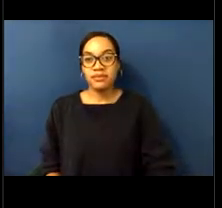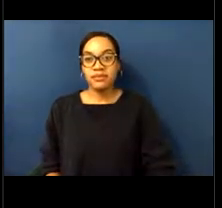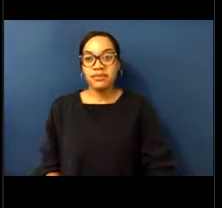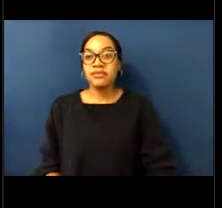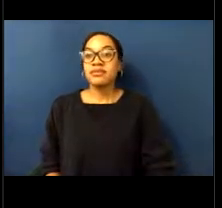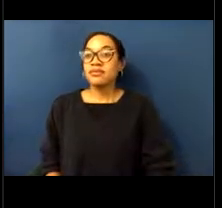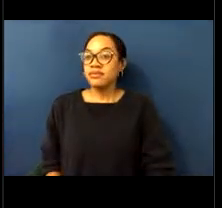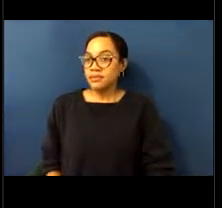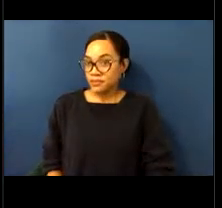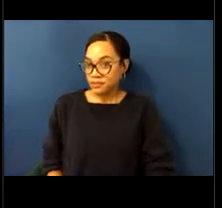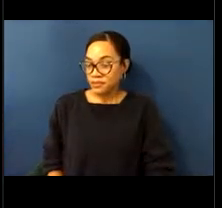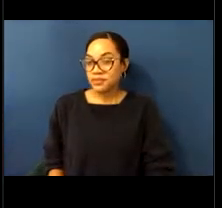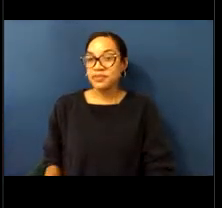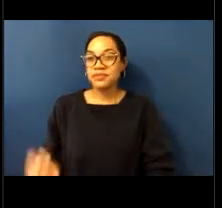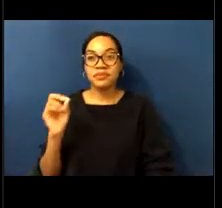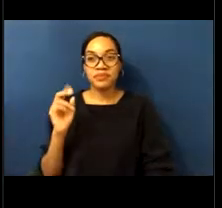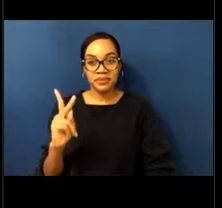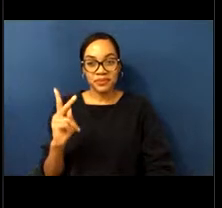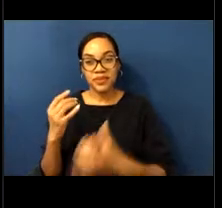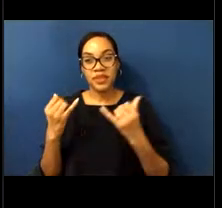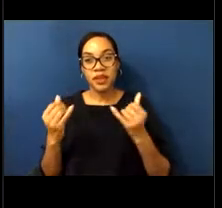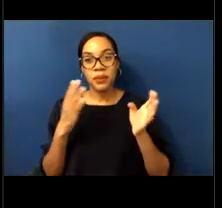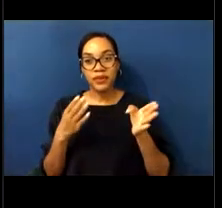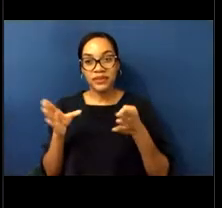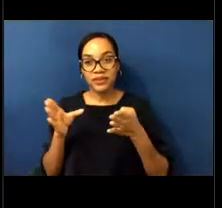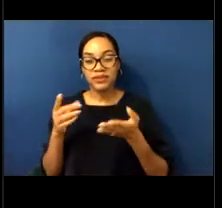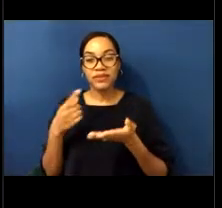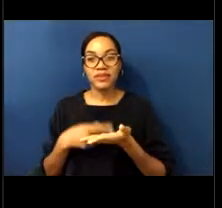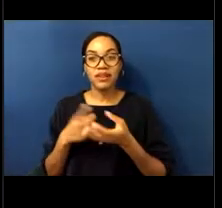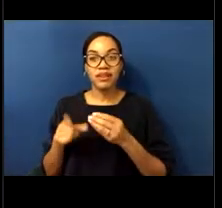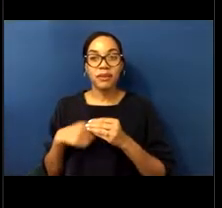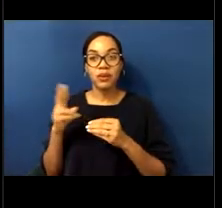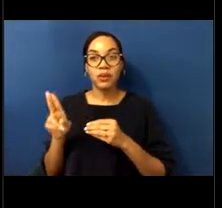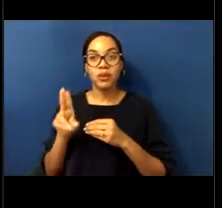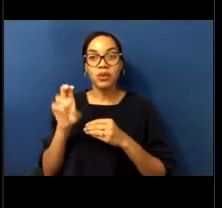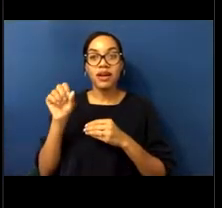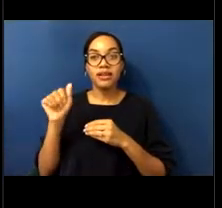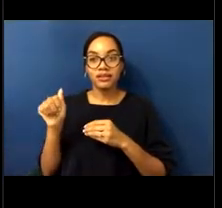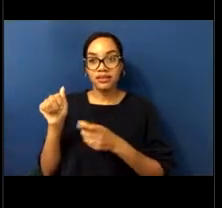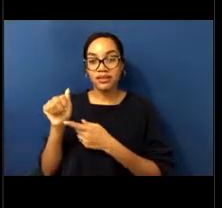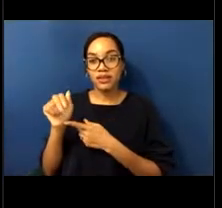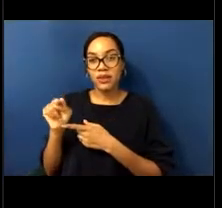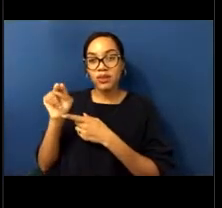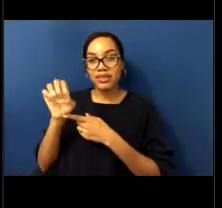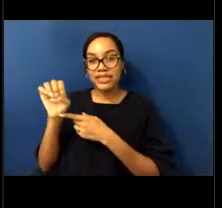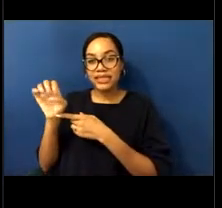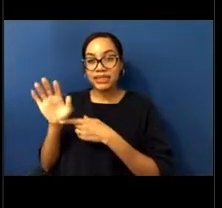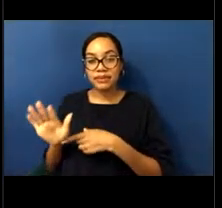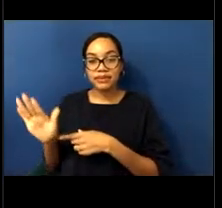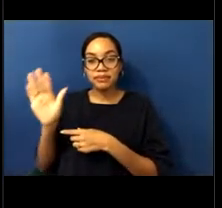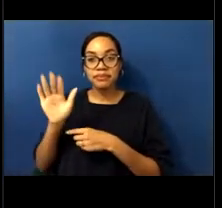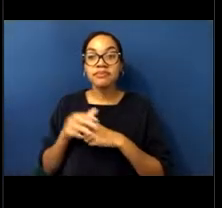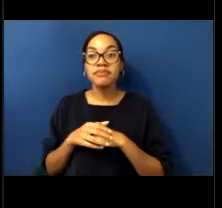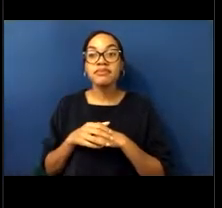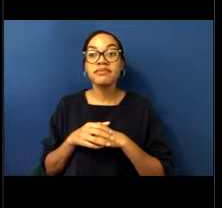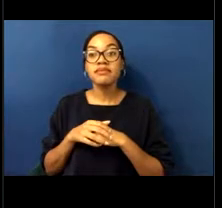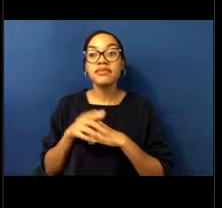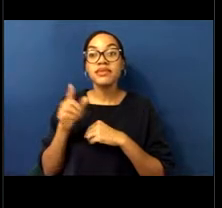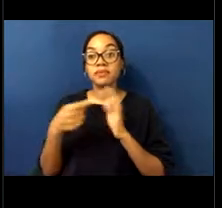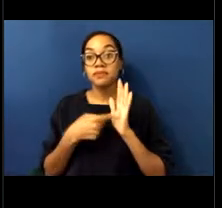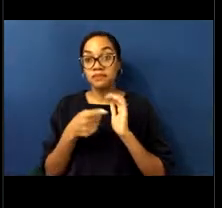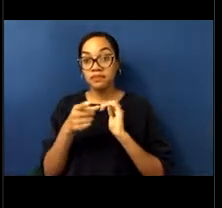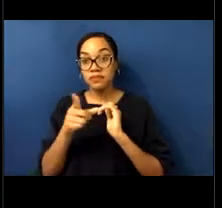Okay, so now we're going to shift locations back to the U.S. Northeast here. So what I'm showing here, this is a